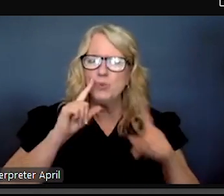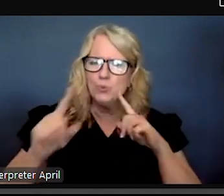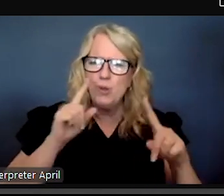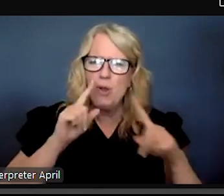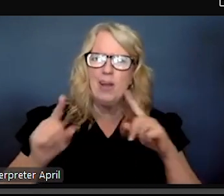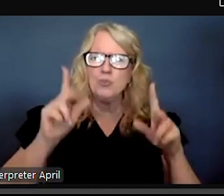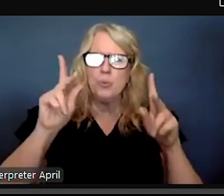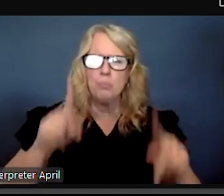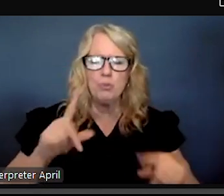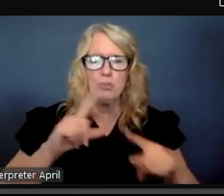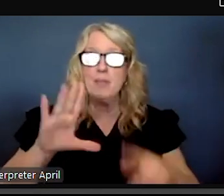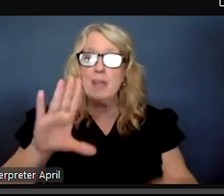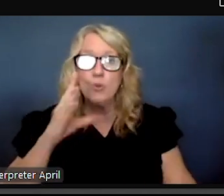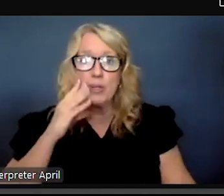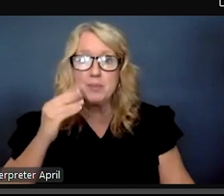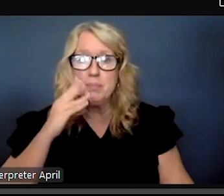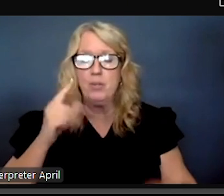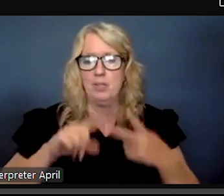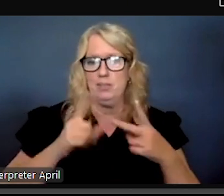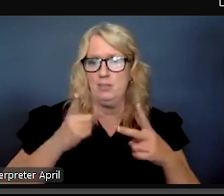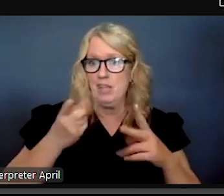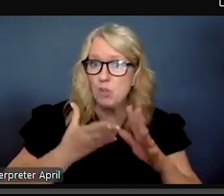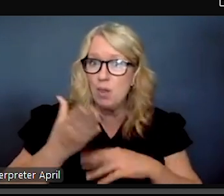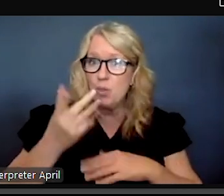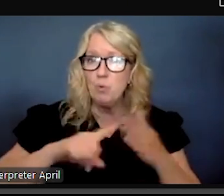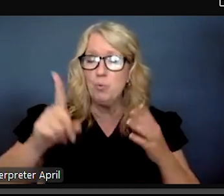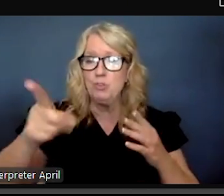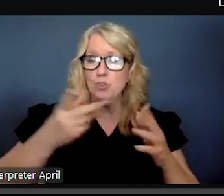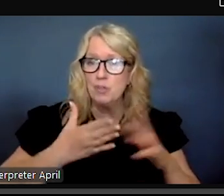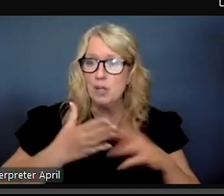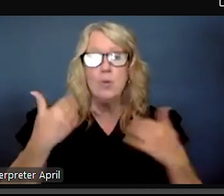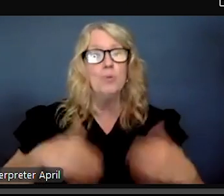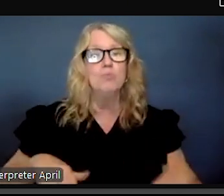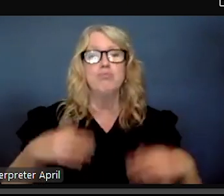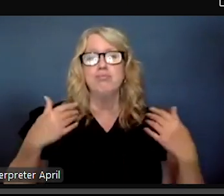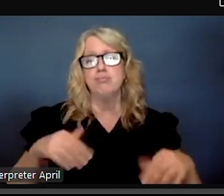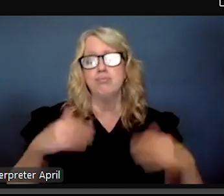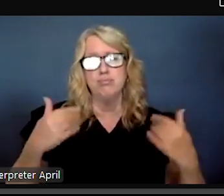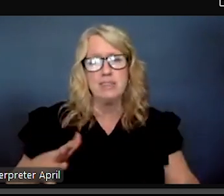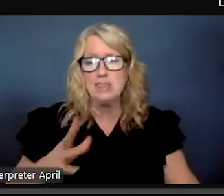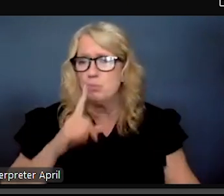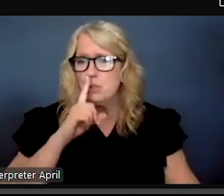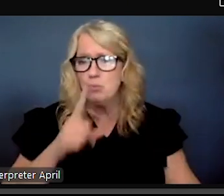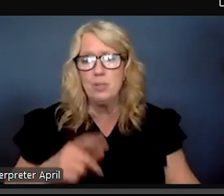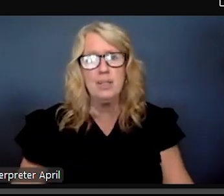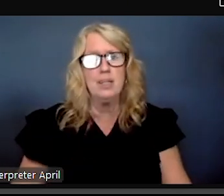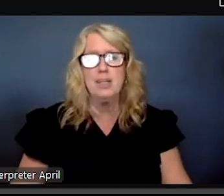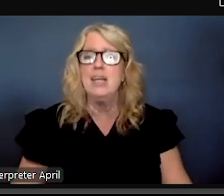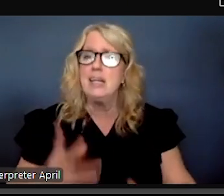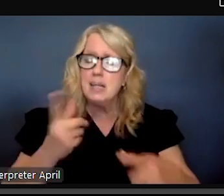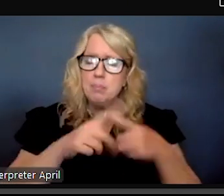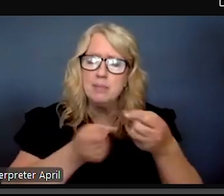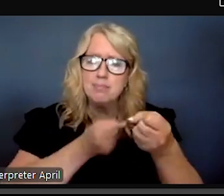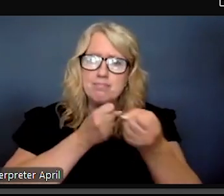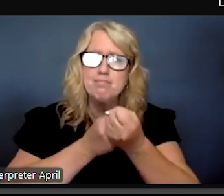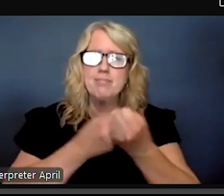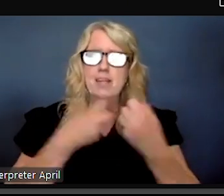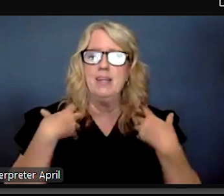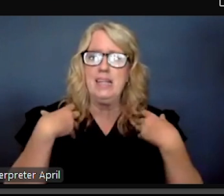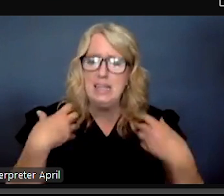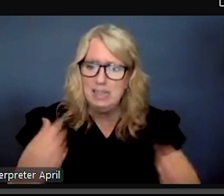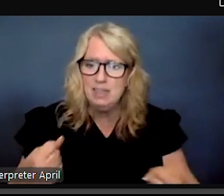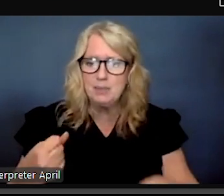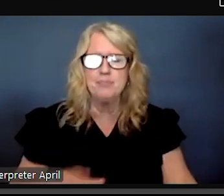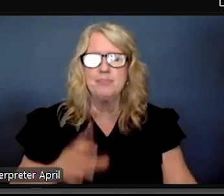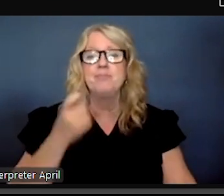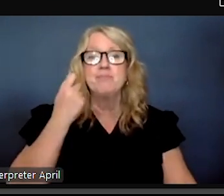who has had your experience, has gone through what you are going through, can be really it can be affirming and healing. And that, of course,